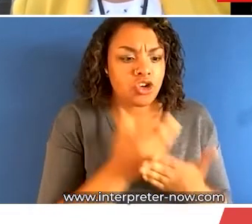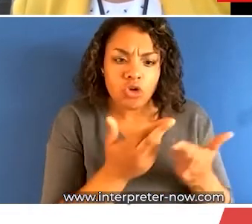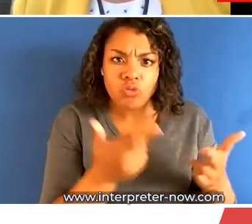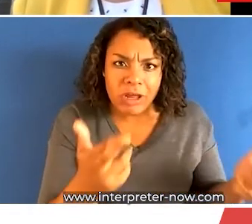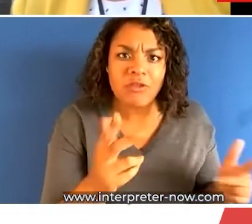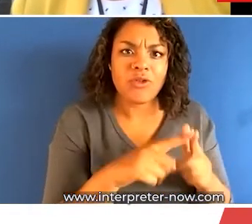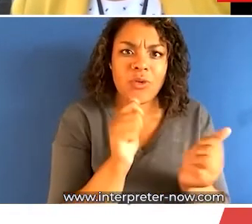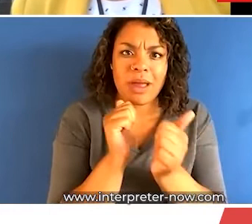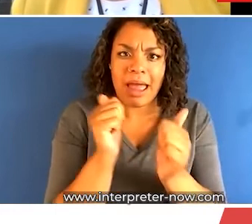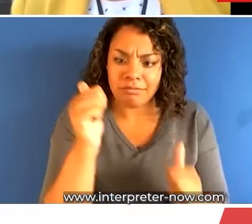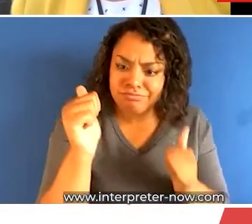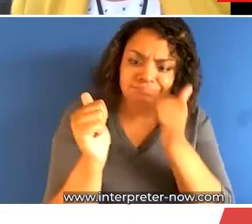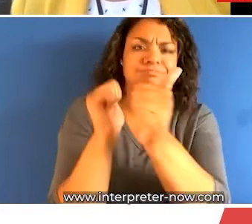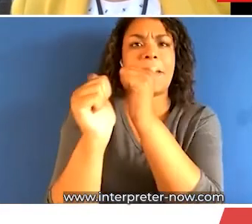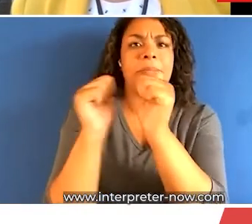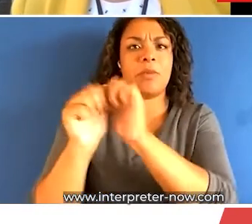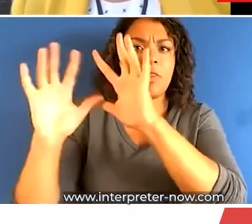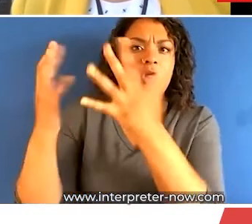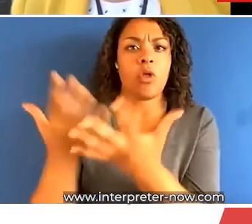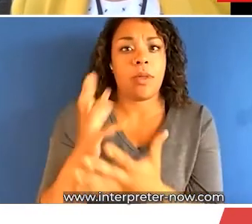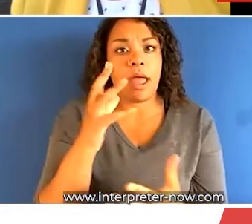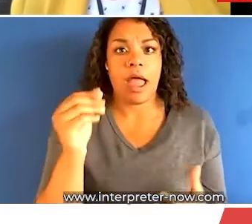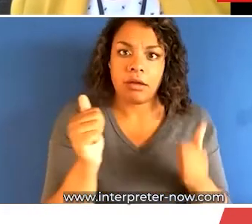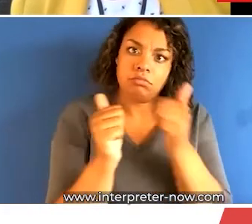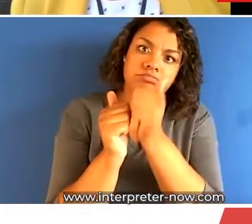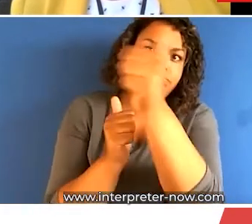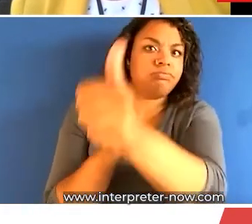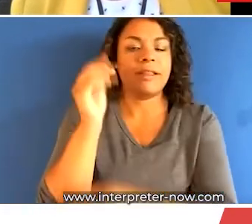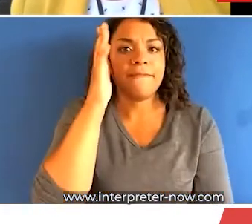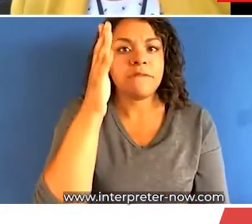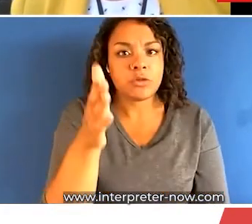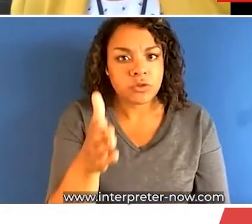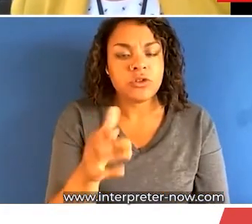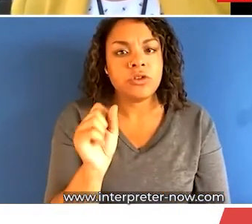competing globally and into the future. And so